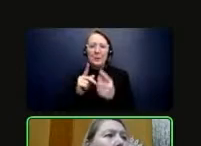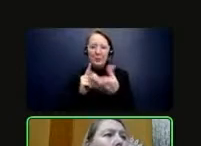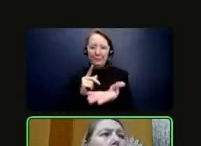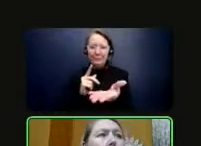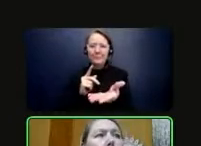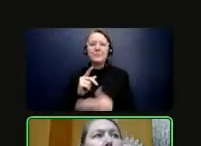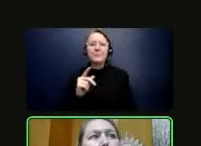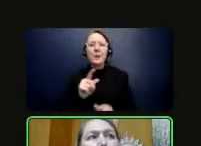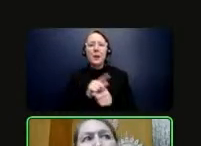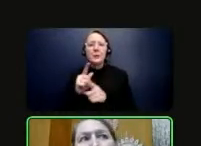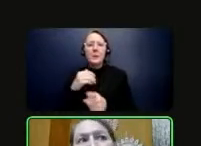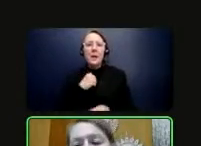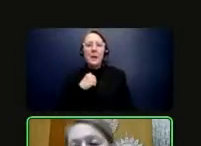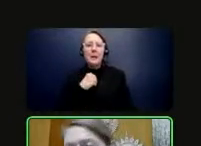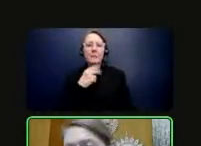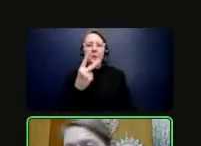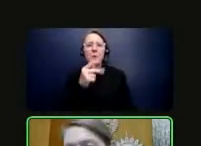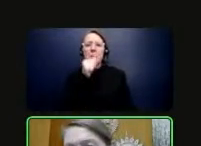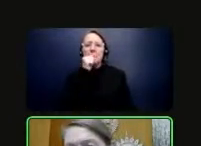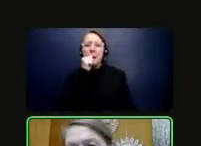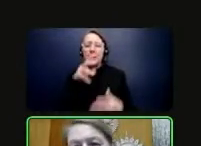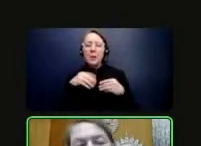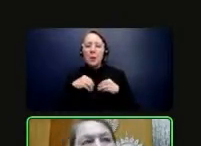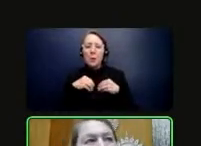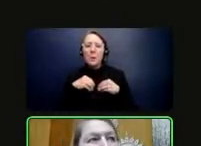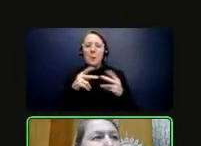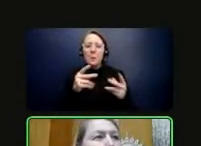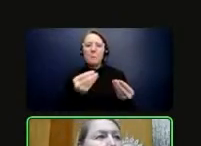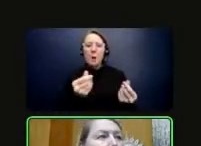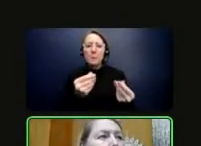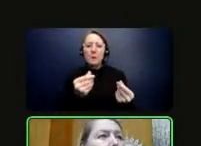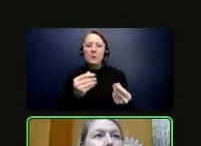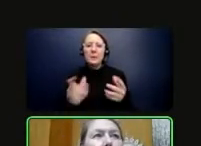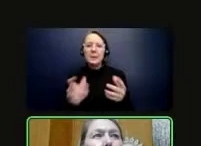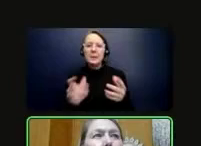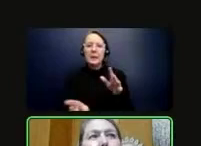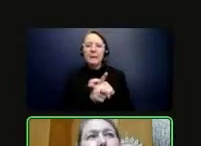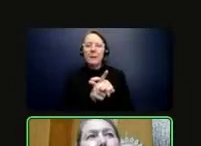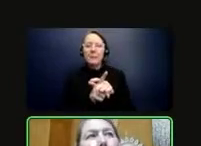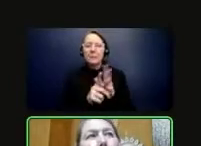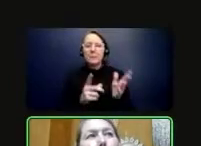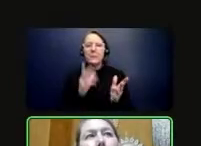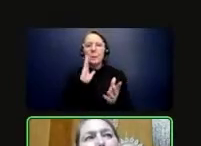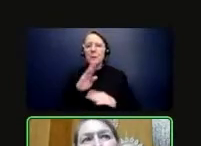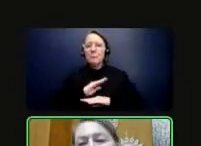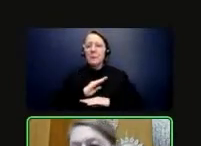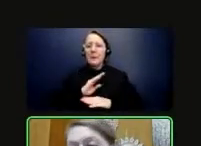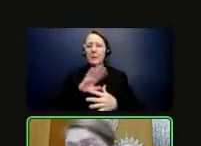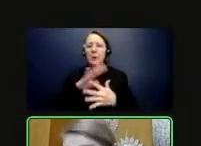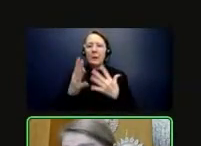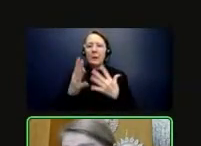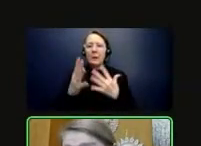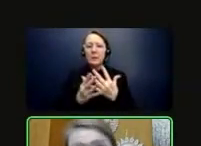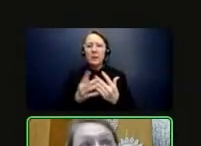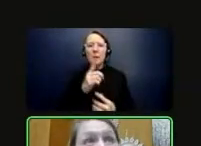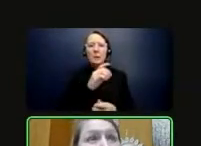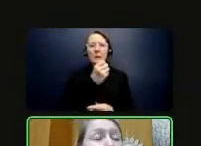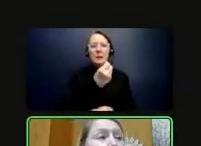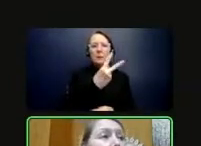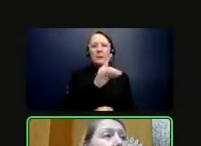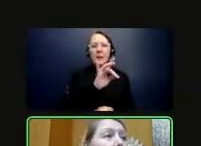We also have two privately owned parcels that have emerged that would meet the criteria, one at 1280 Center